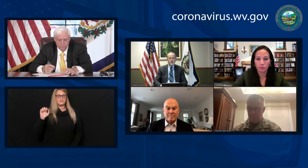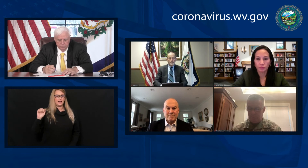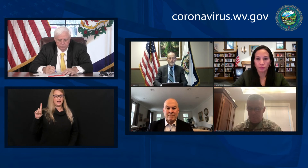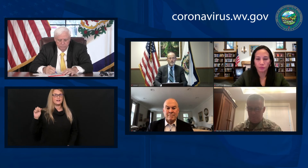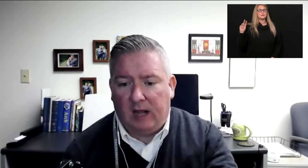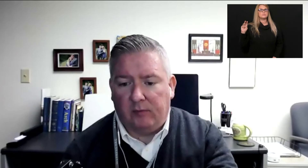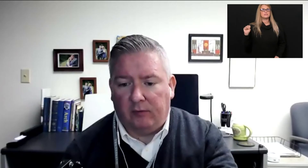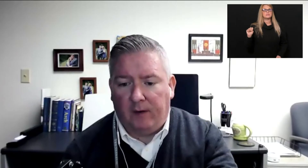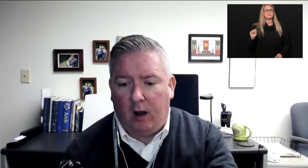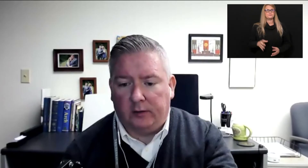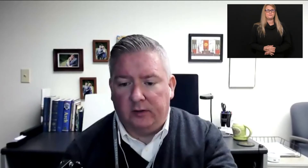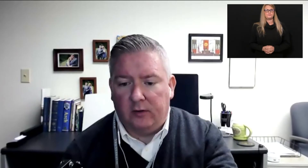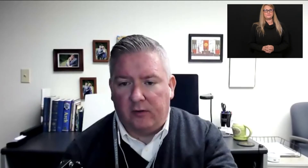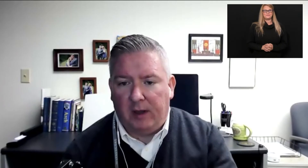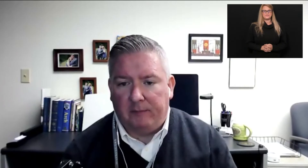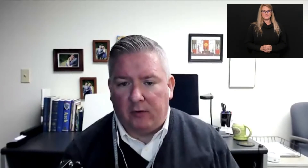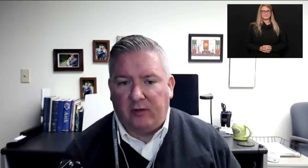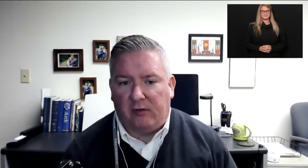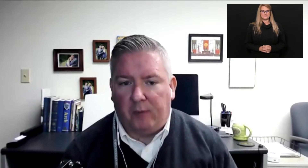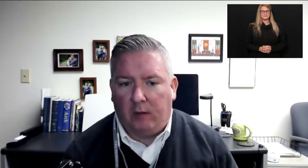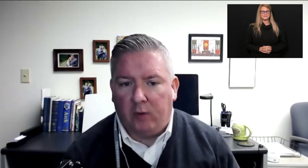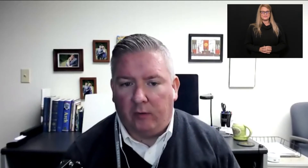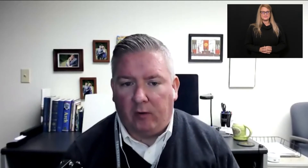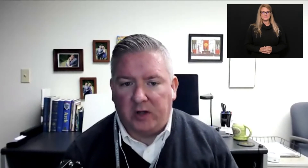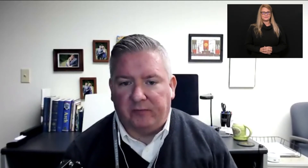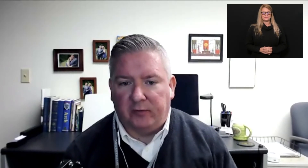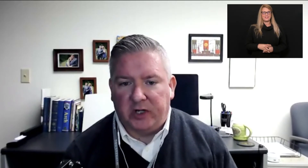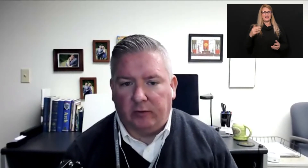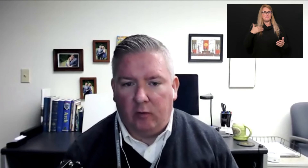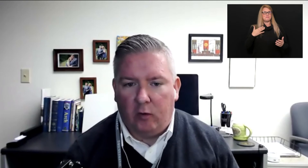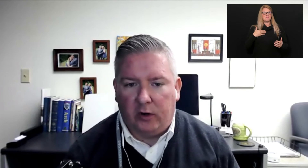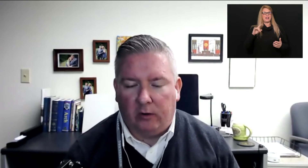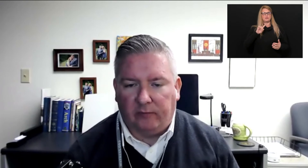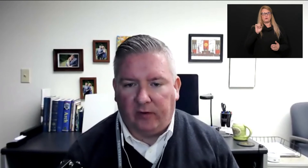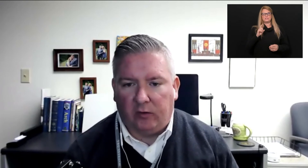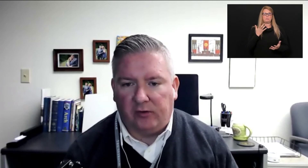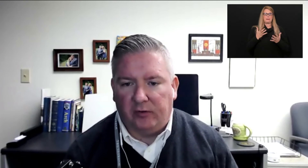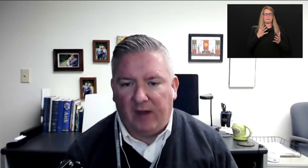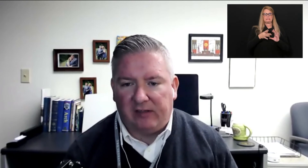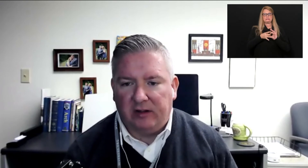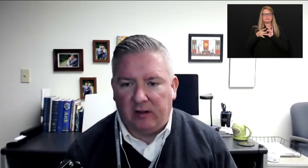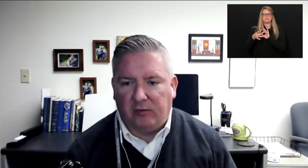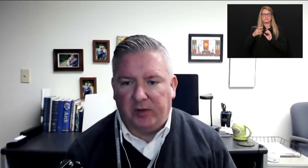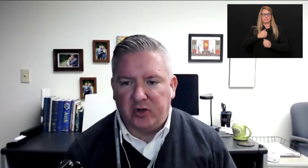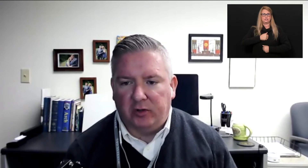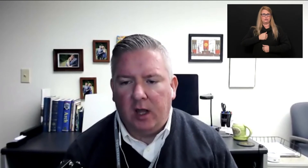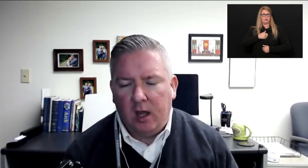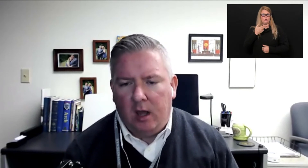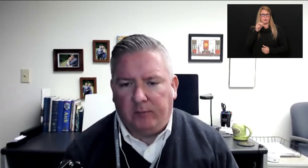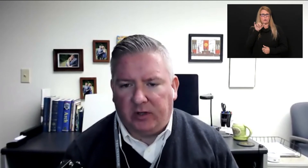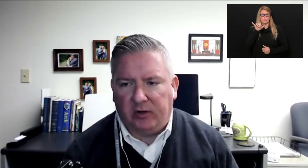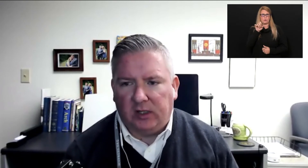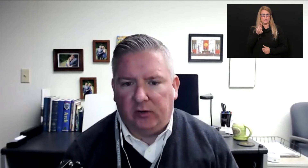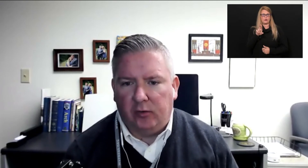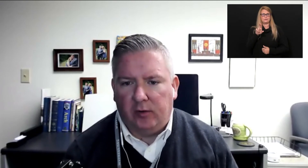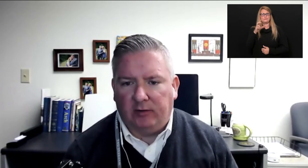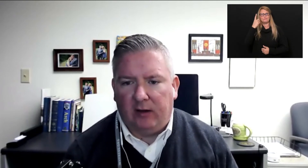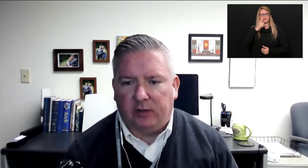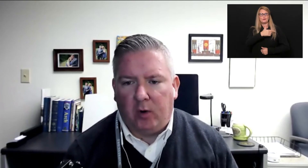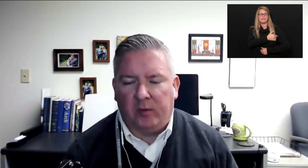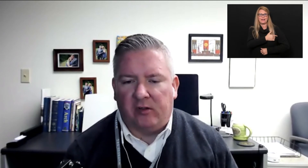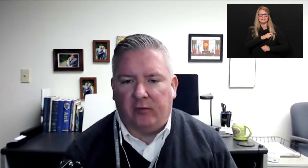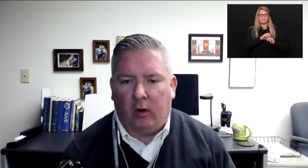Yeah, this is Steve Adams with Ogden Newspapers, and this is probably more of a question for General Hoyer in regards to vaccine distribution, particularly to